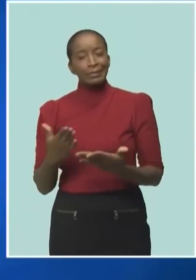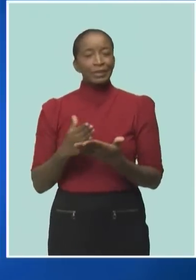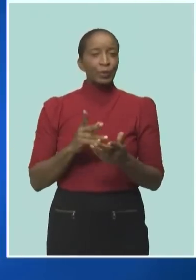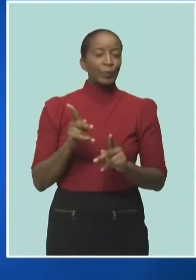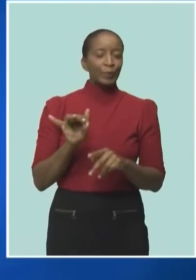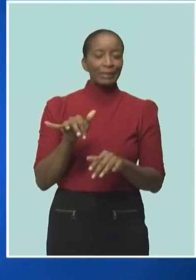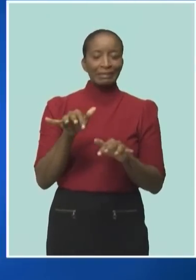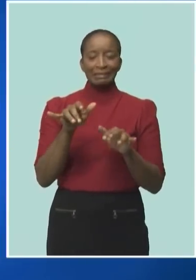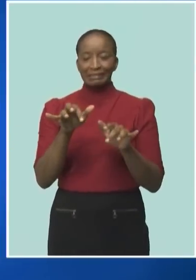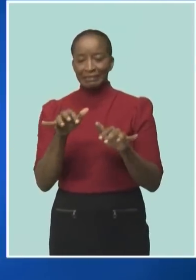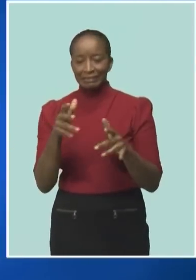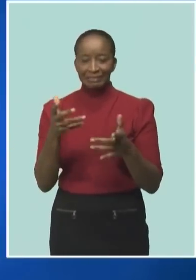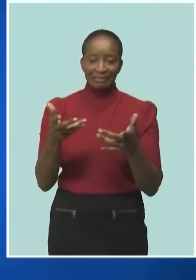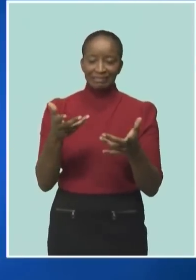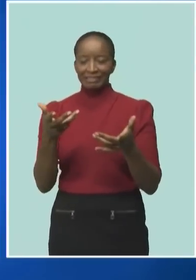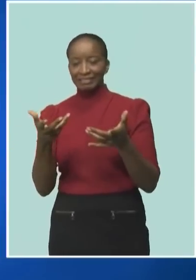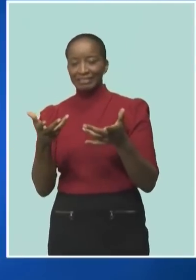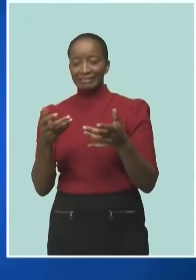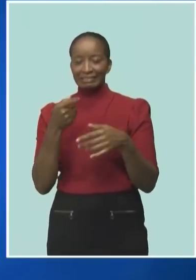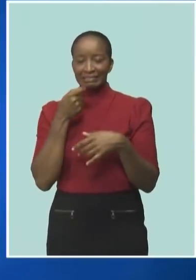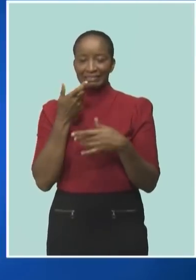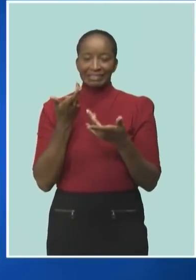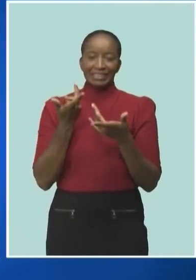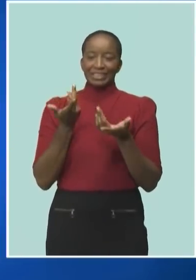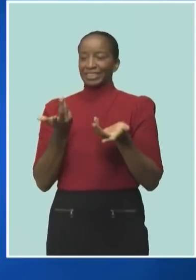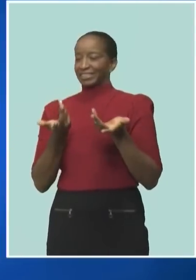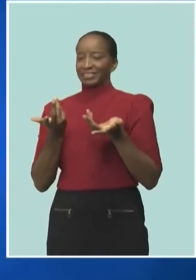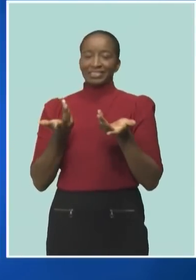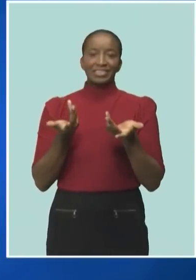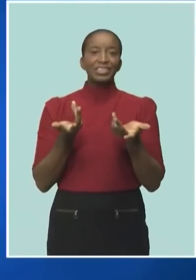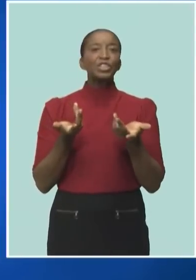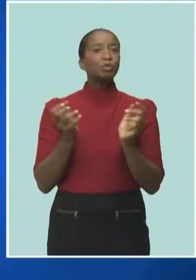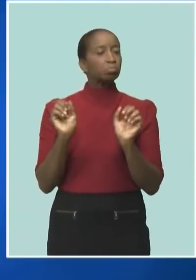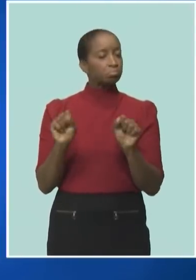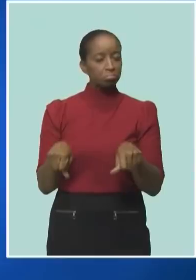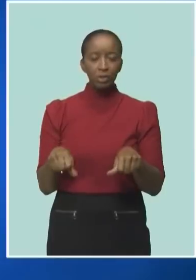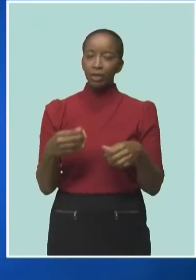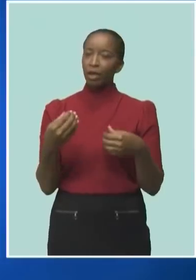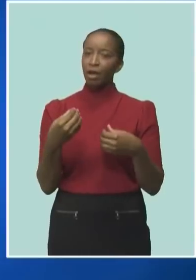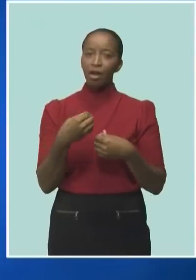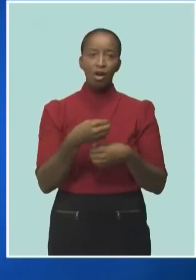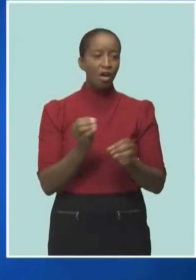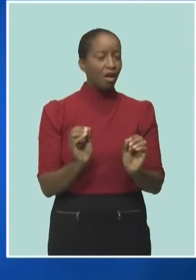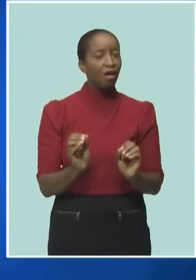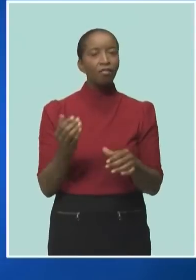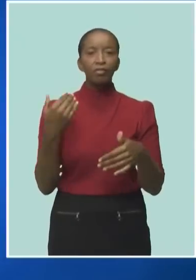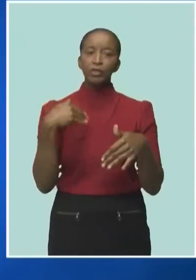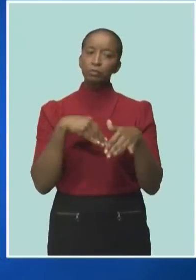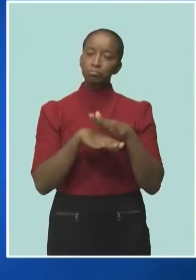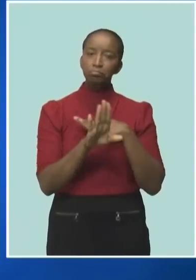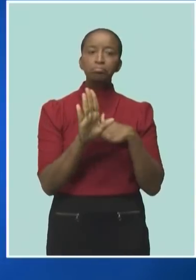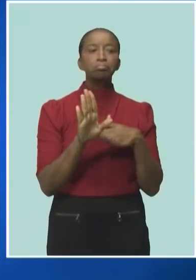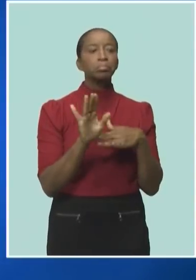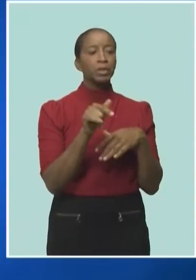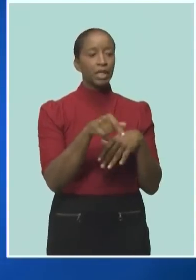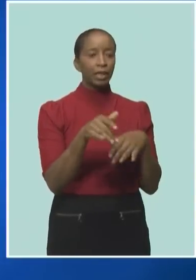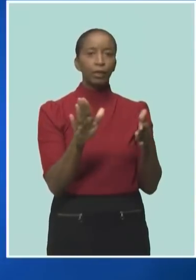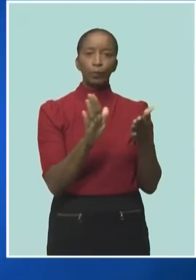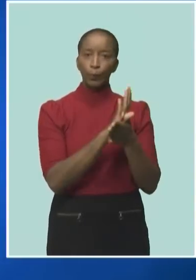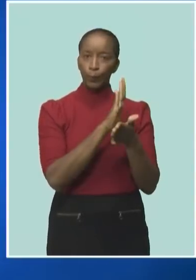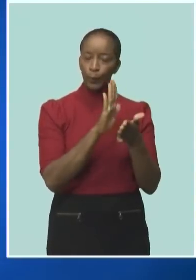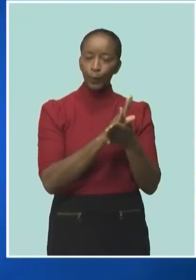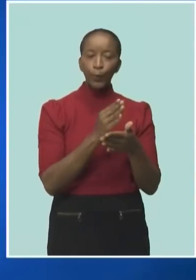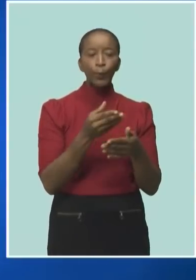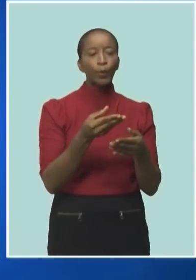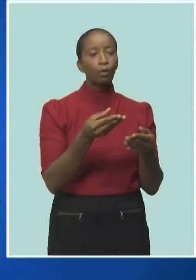technically inclined and you want to come to the office and actually get a hard copy of the application form, that